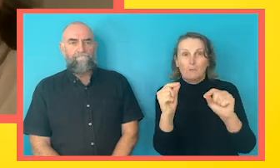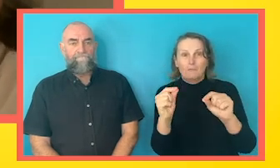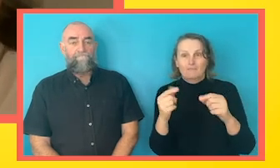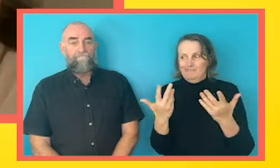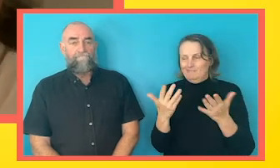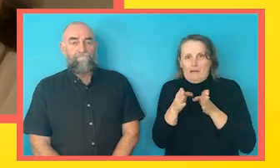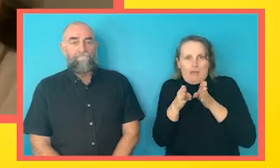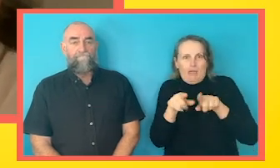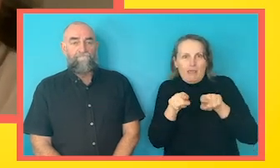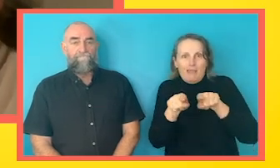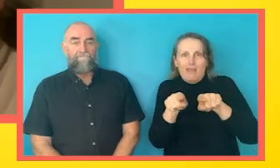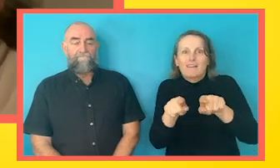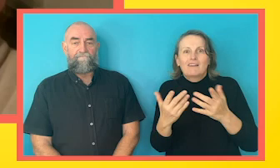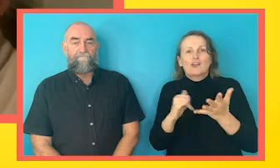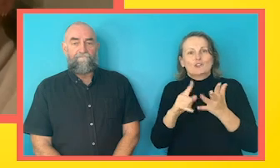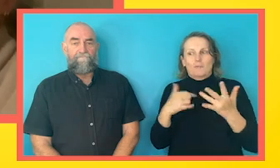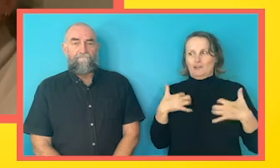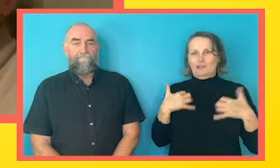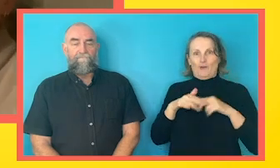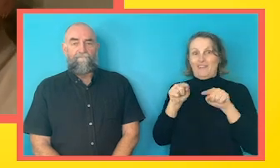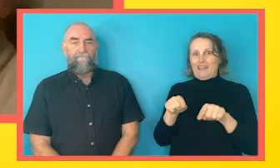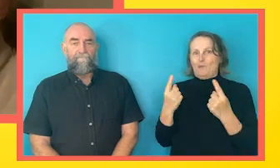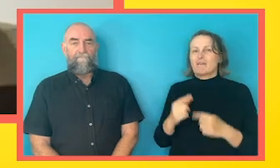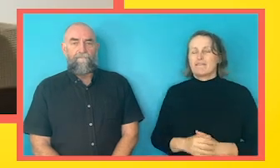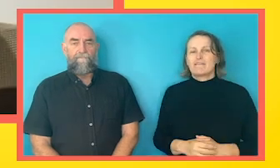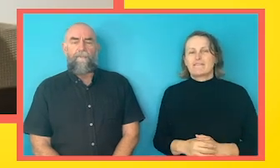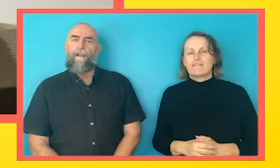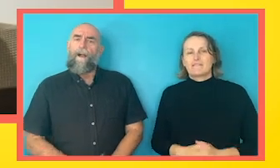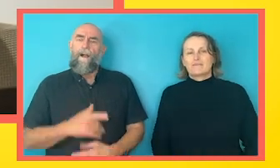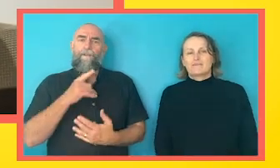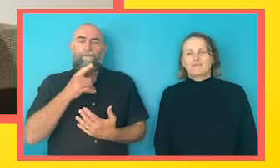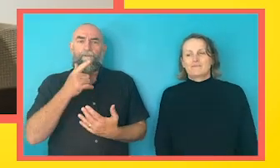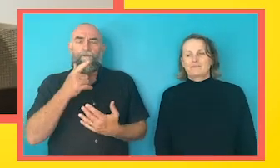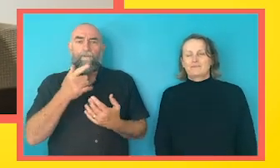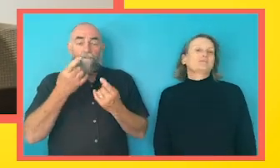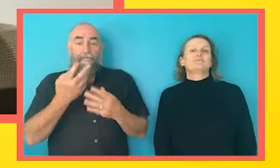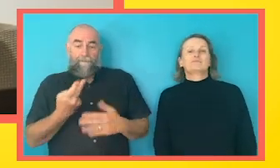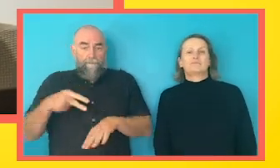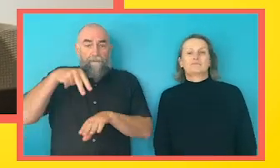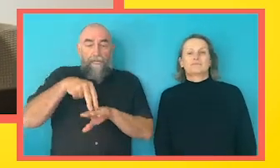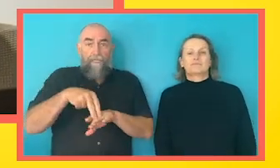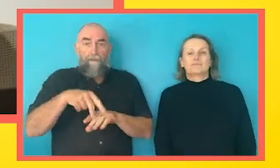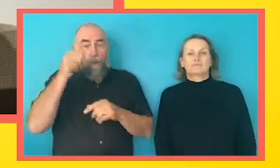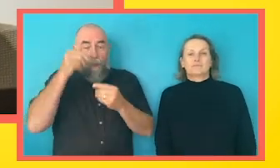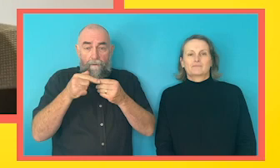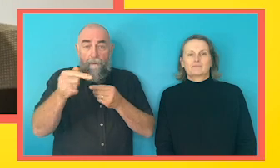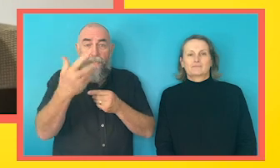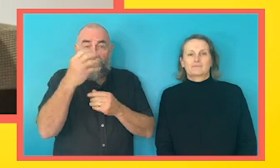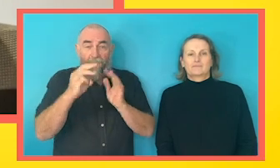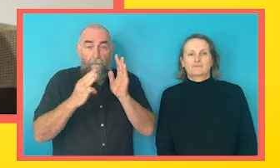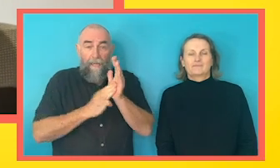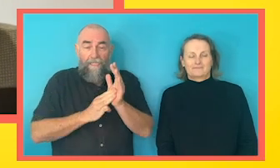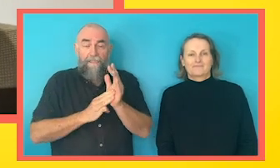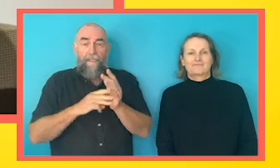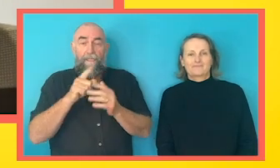race. And I'm very excited to see how I go in that one. What do you say when you're about to step up on the blocks? You've got the 50 metres in front of you. It's